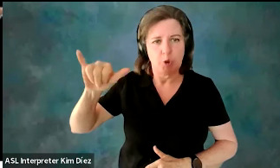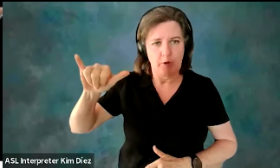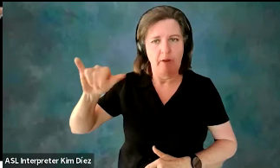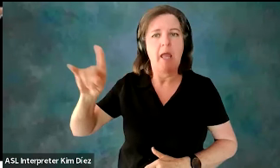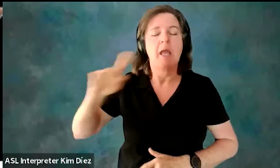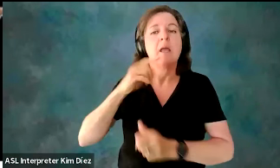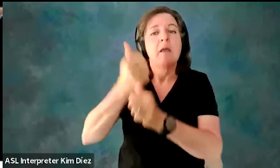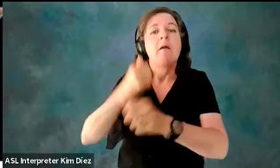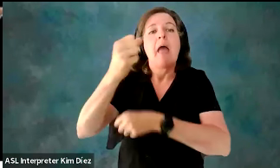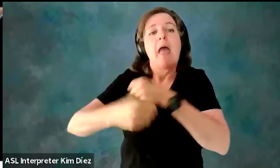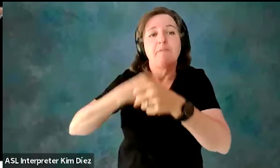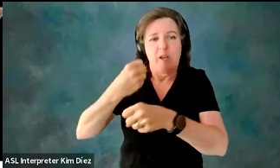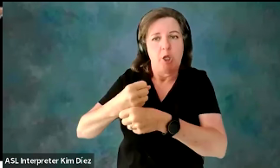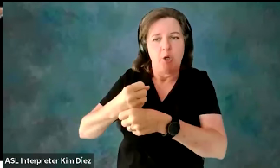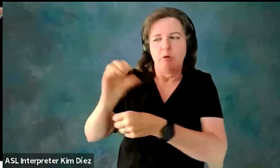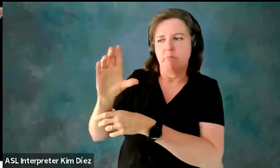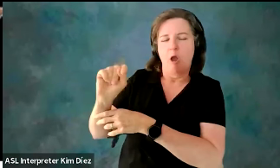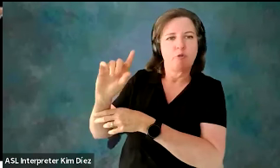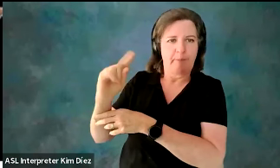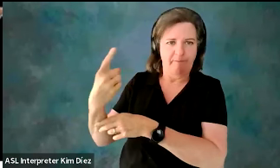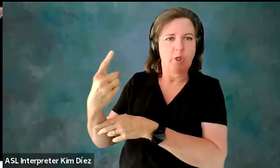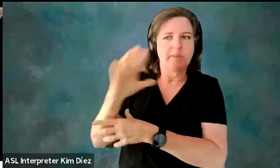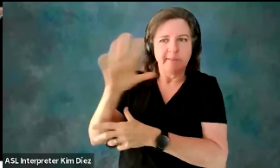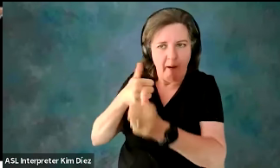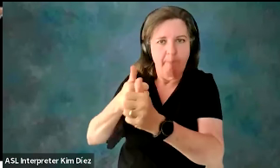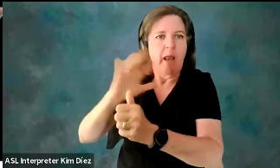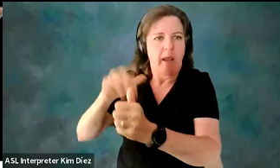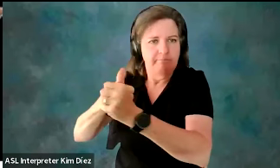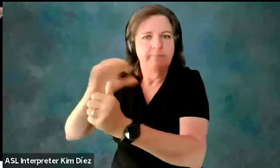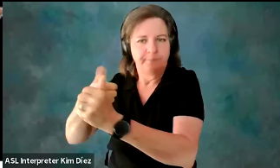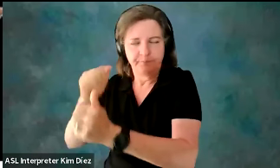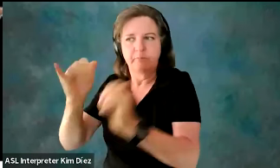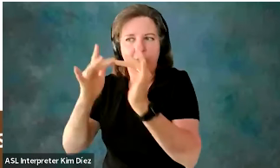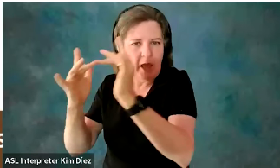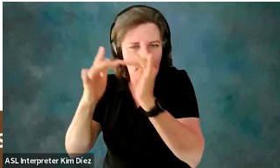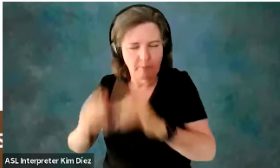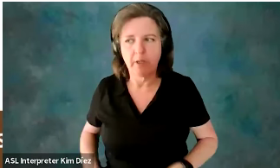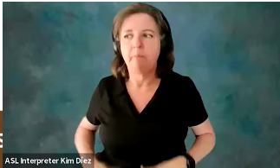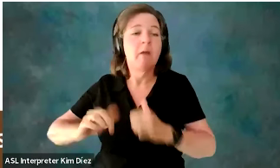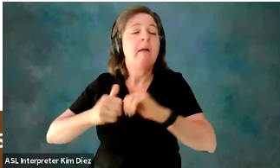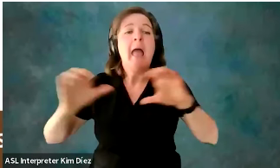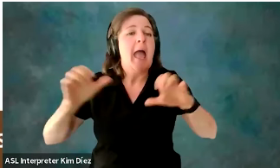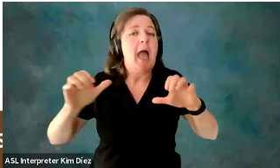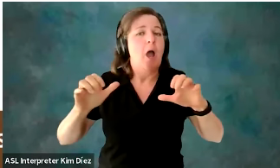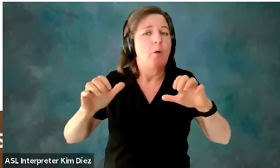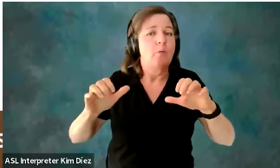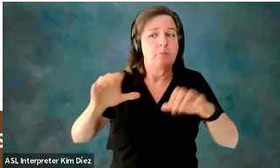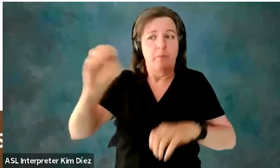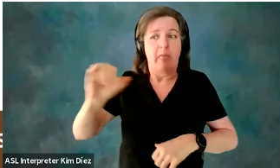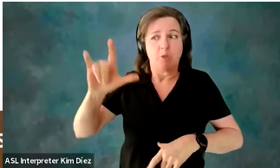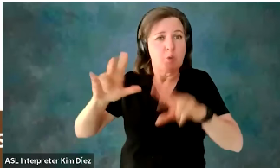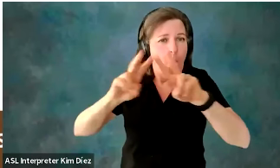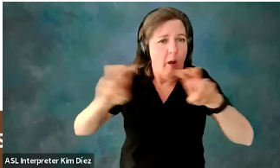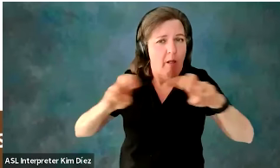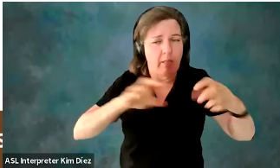the 1st of October of each year. And how do we work on this survey? We defined